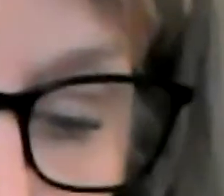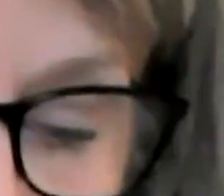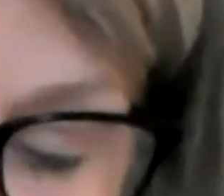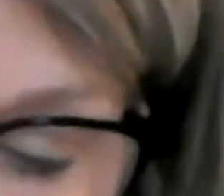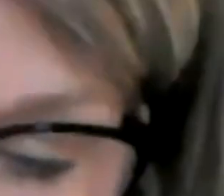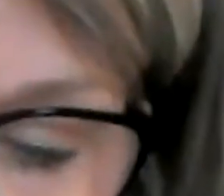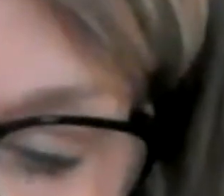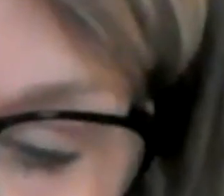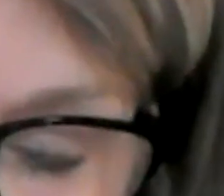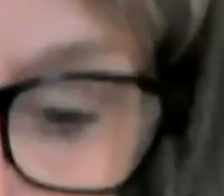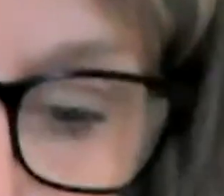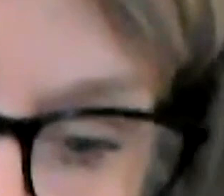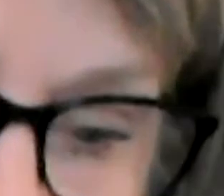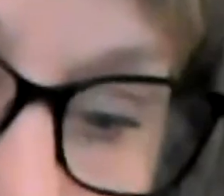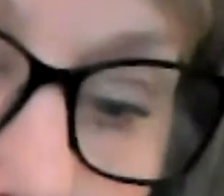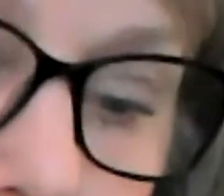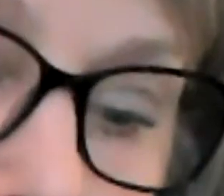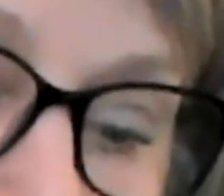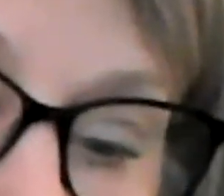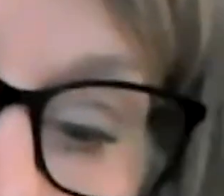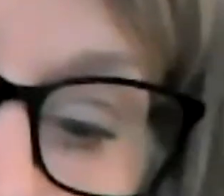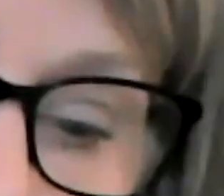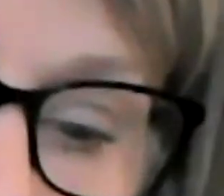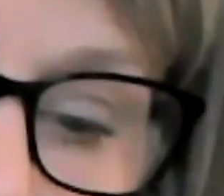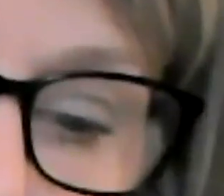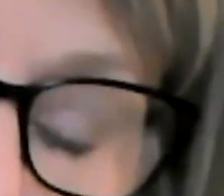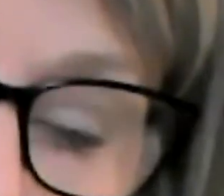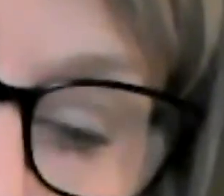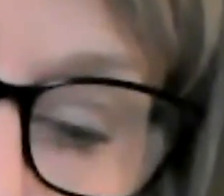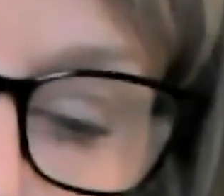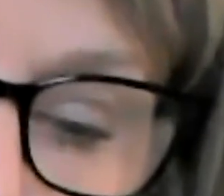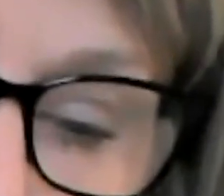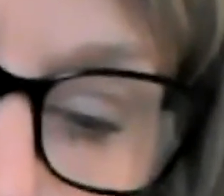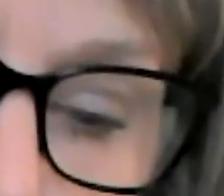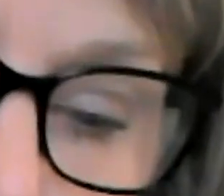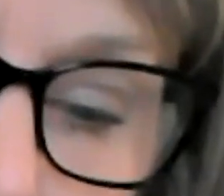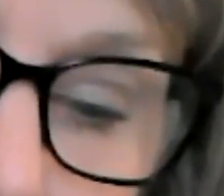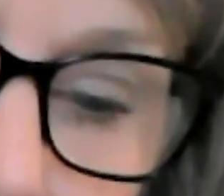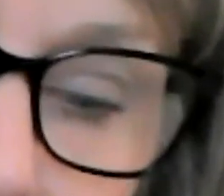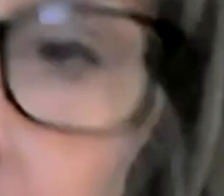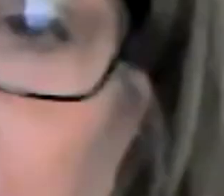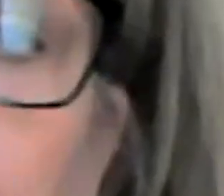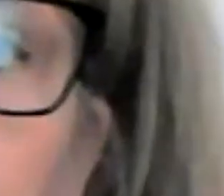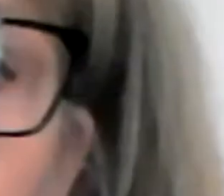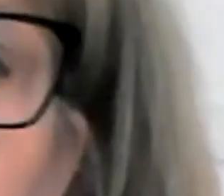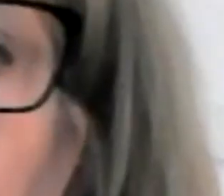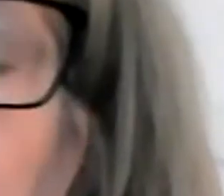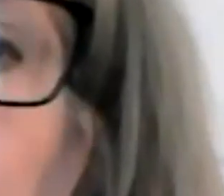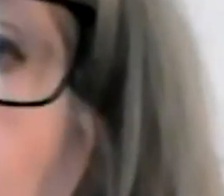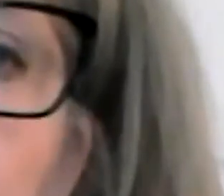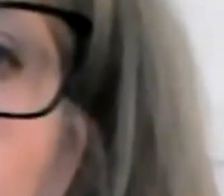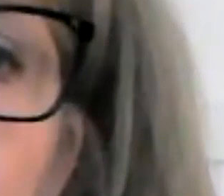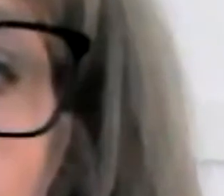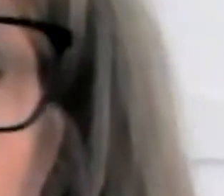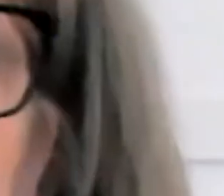bunch of really wonderful stuff here. And just a couple of things to think about moving